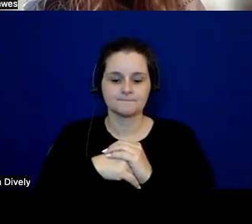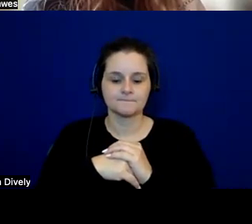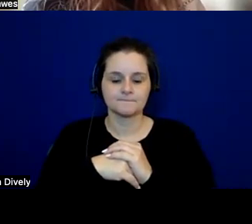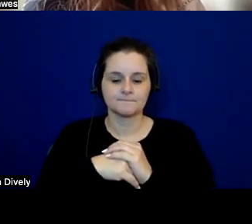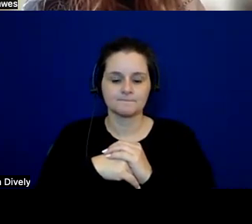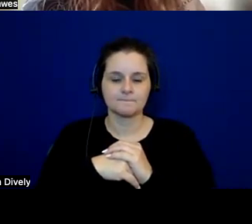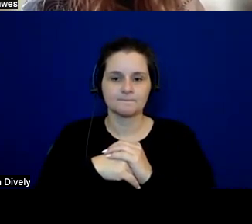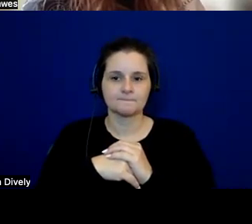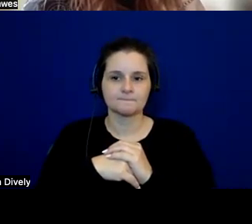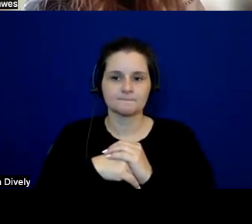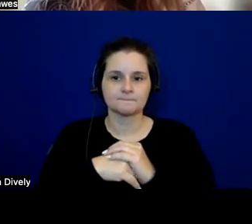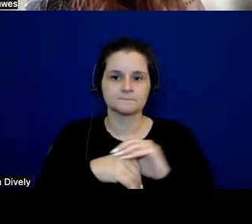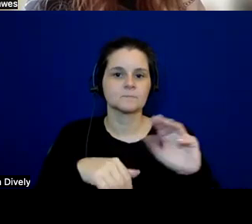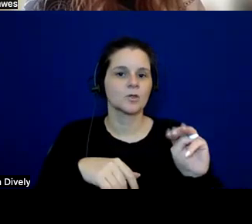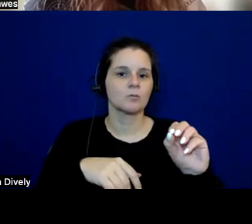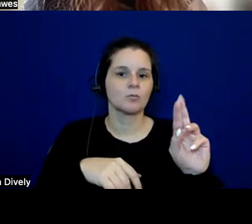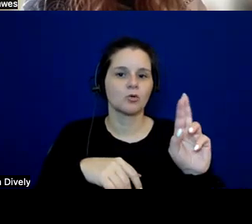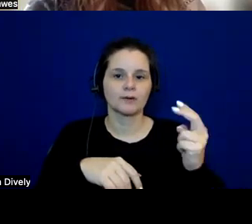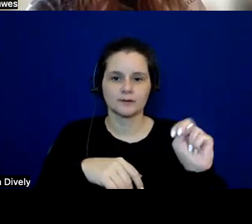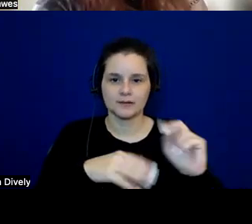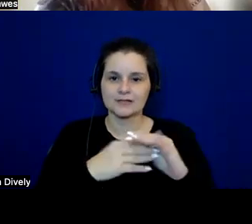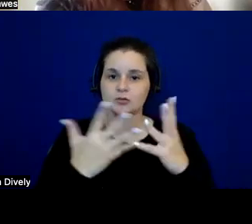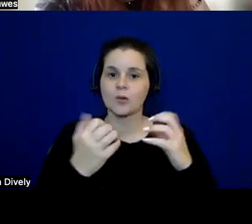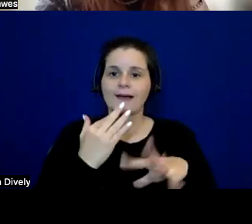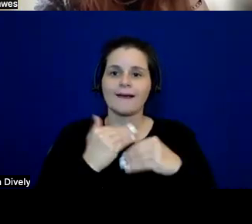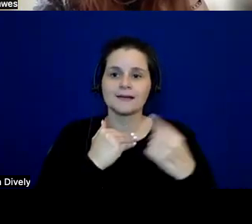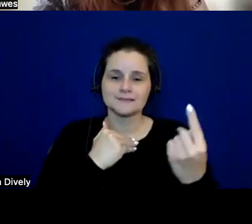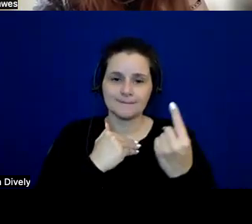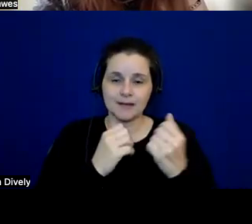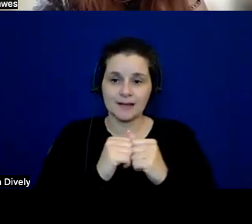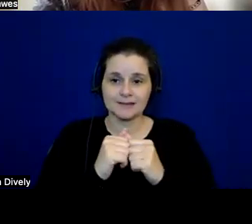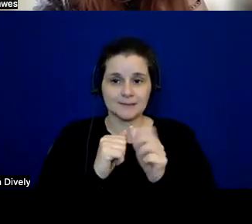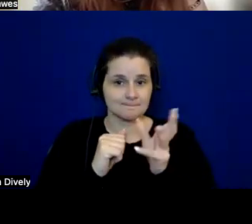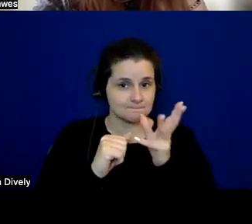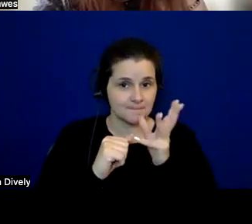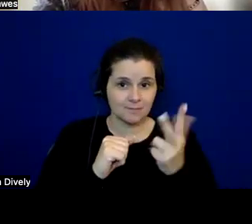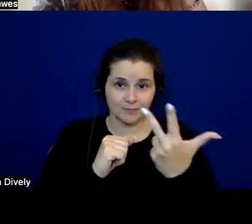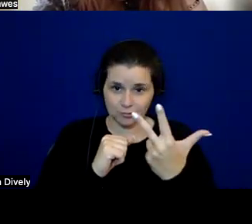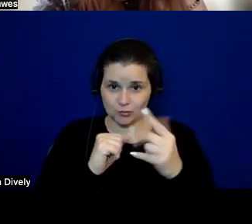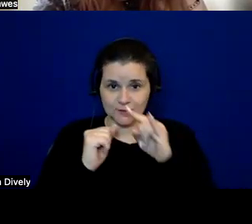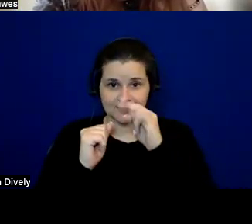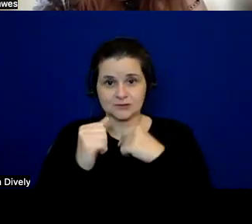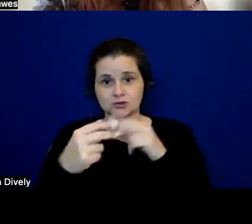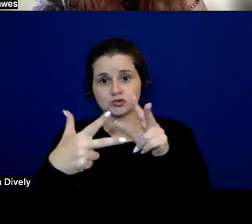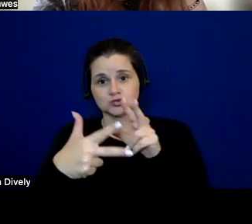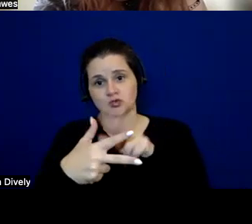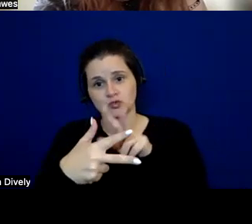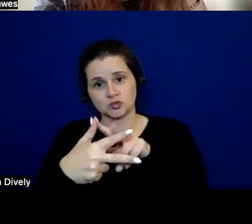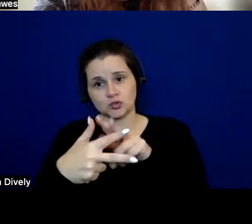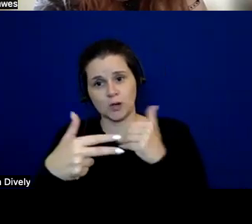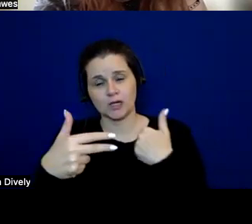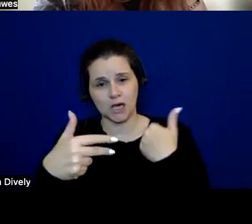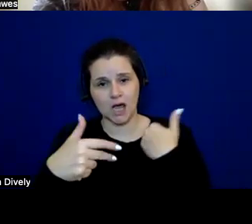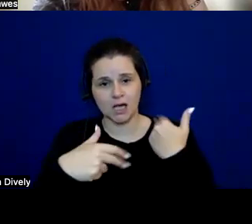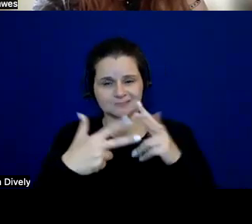I just want to just add something, Ingrid. Um, as the mom of three kids, two who are relatively young, I